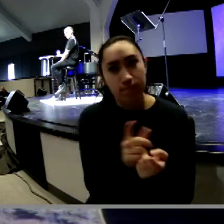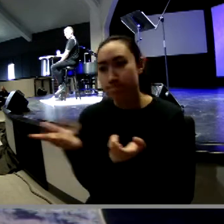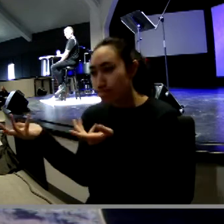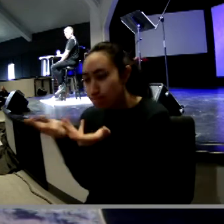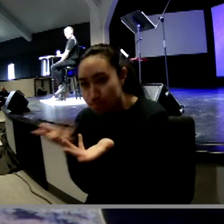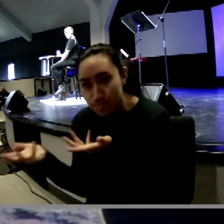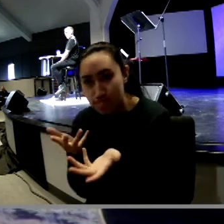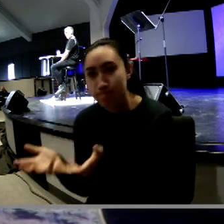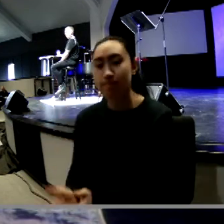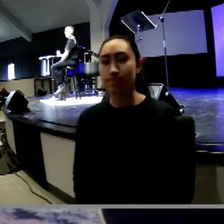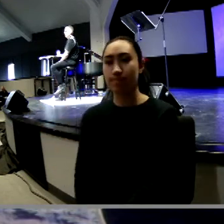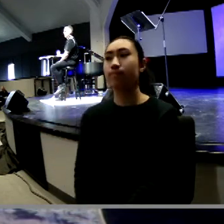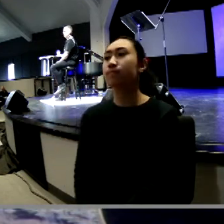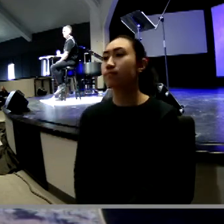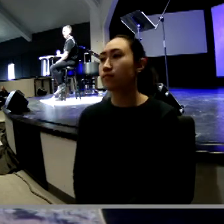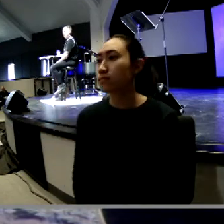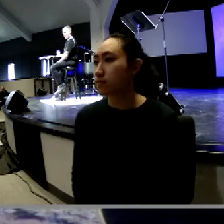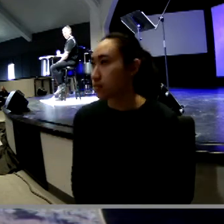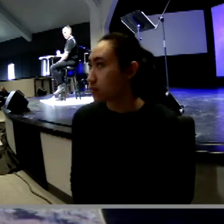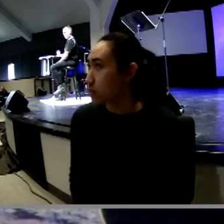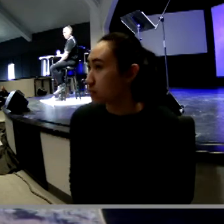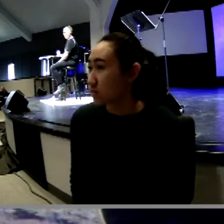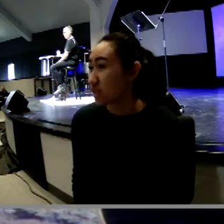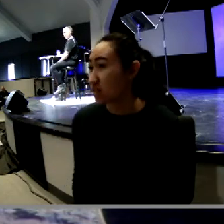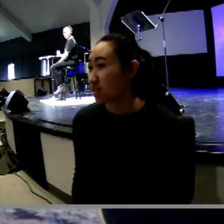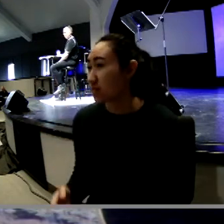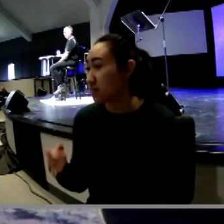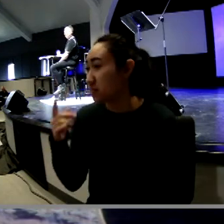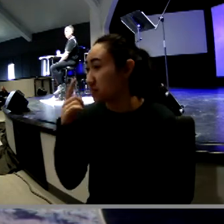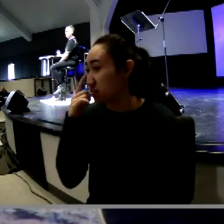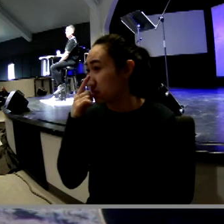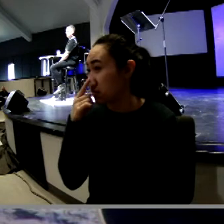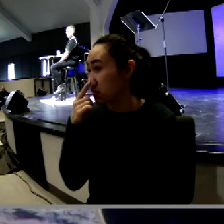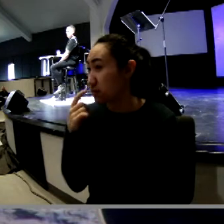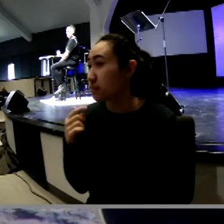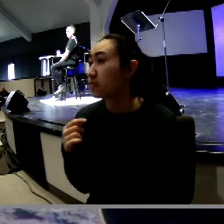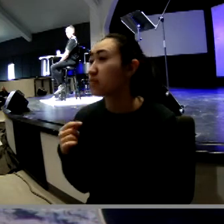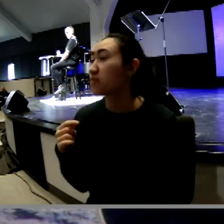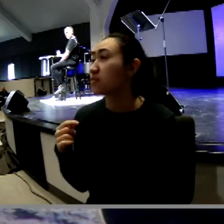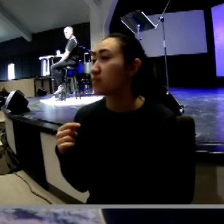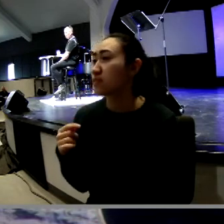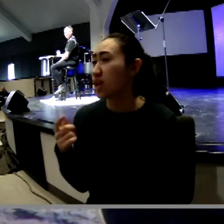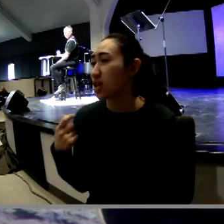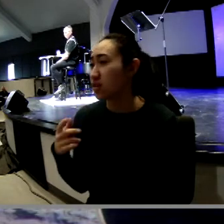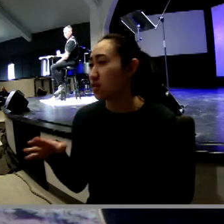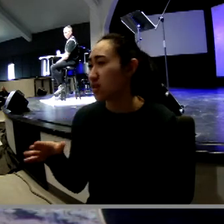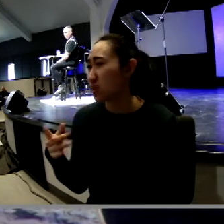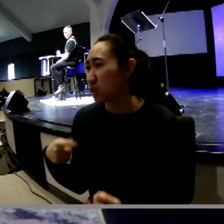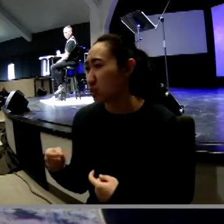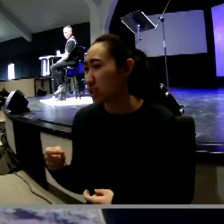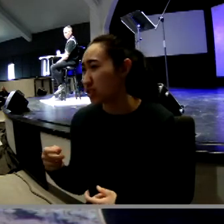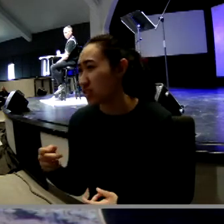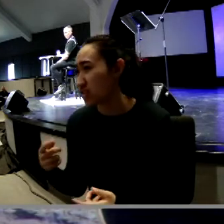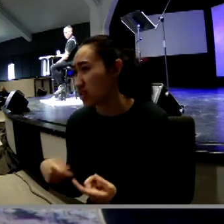changing? When they go out on a date, do they know how to protect themselves? Do they know how to defend themselves?